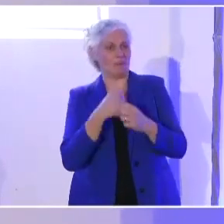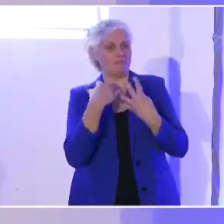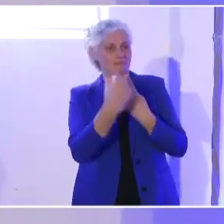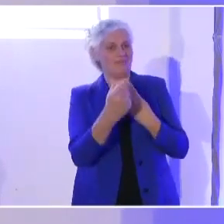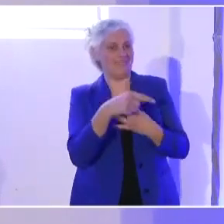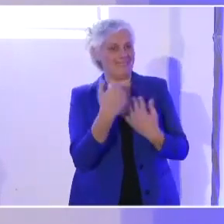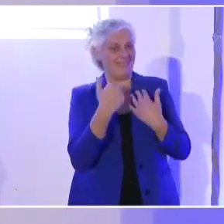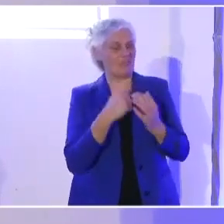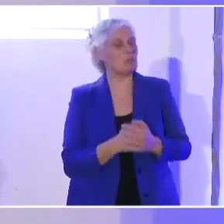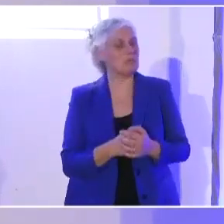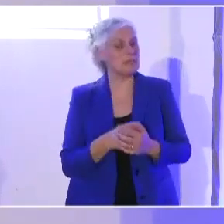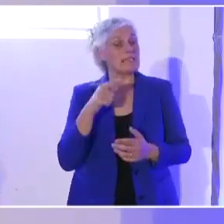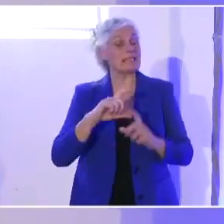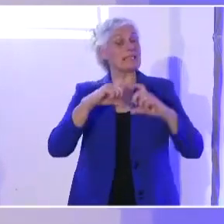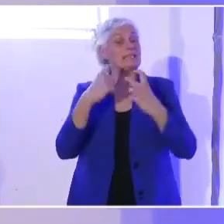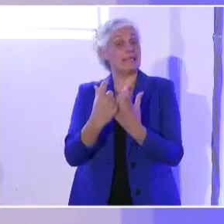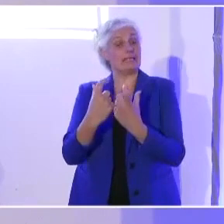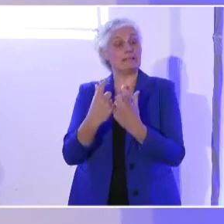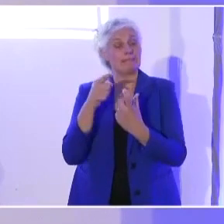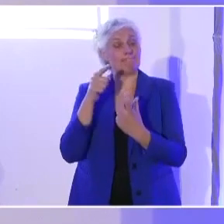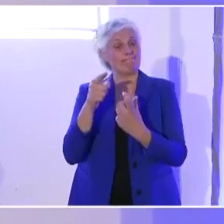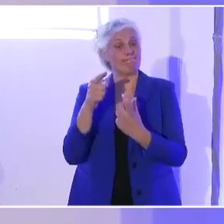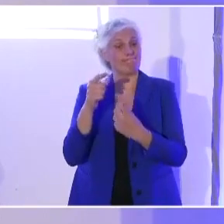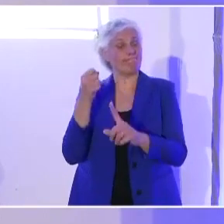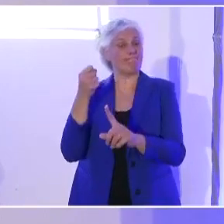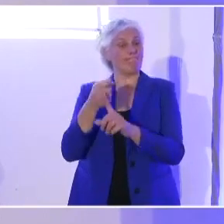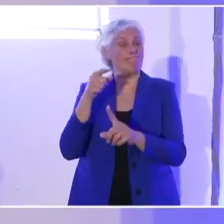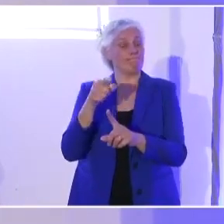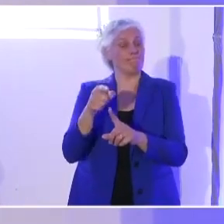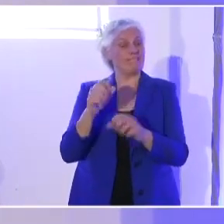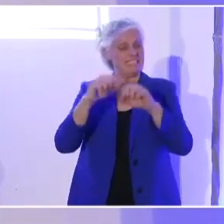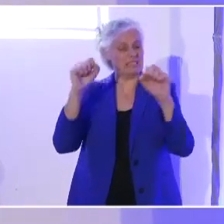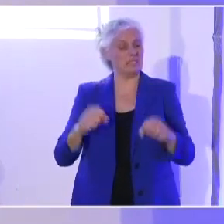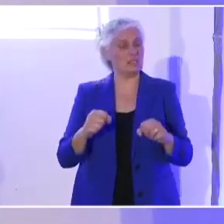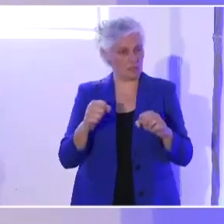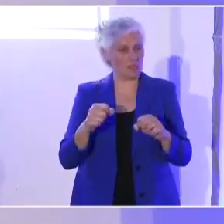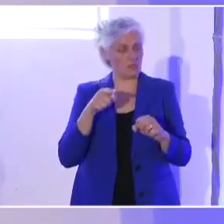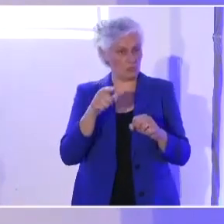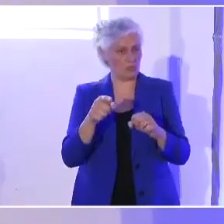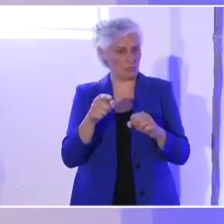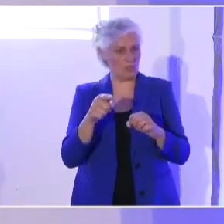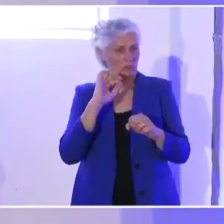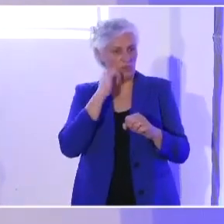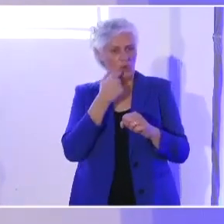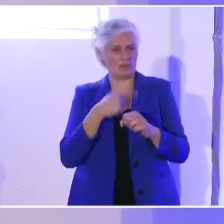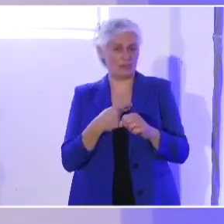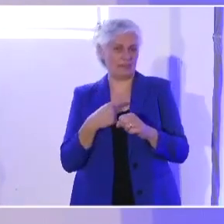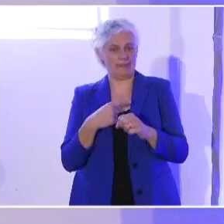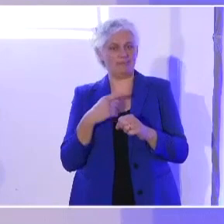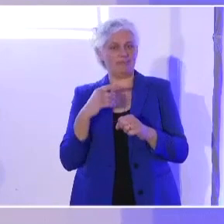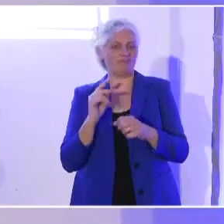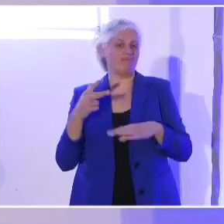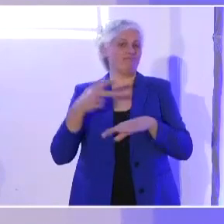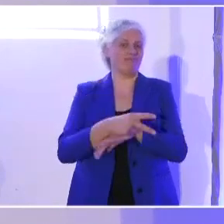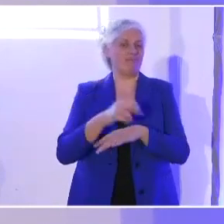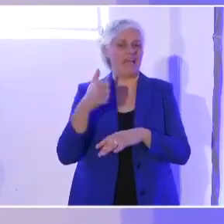case, the council suffered from their systems had been infiltrated due to a phishing attack. And